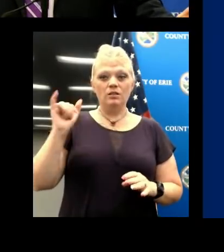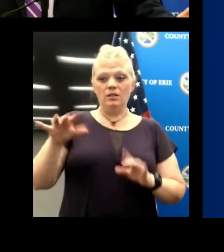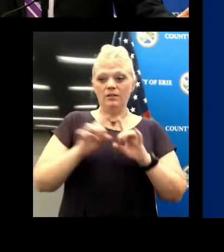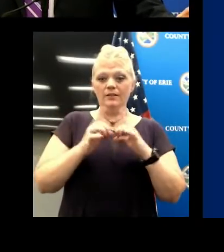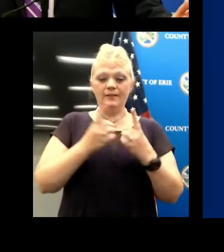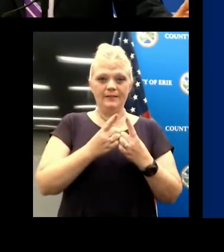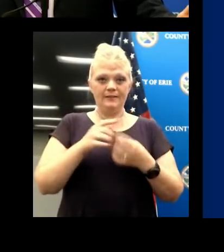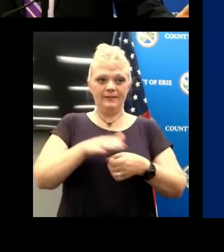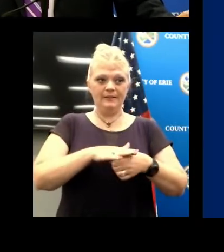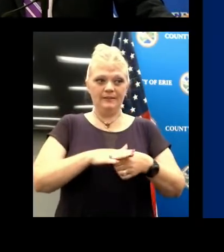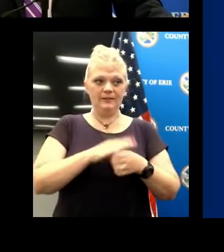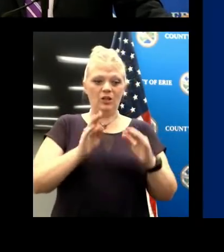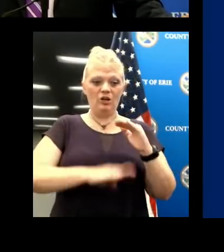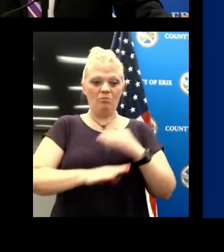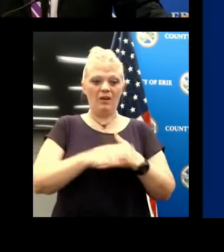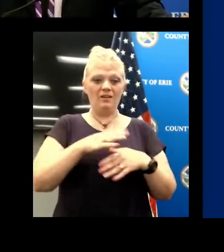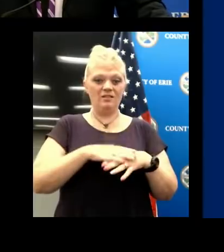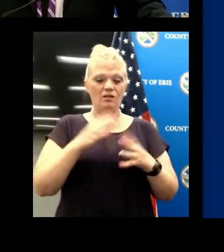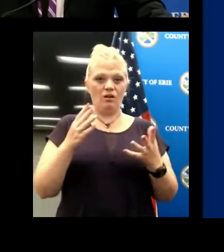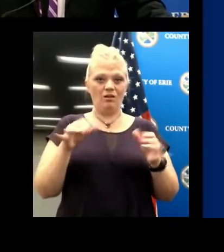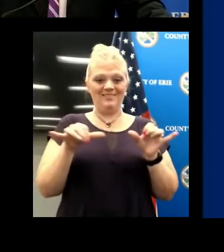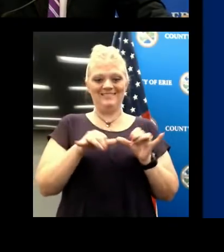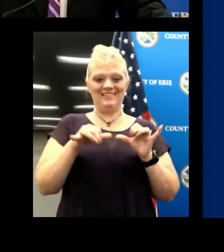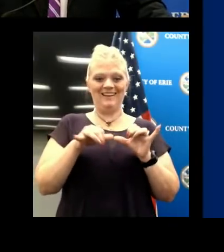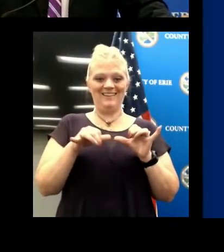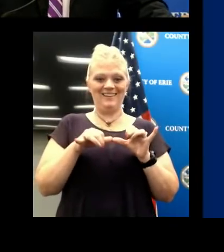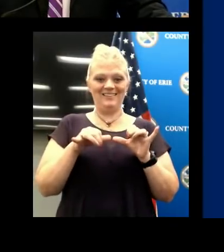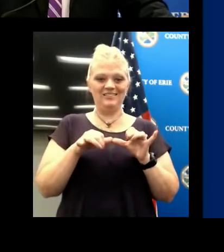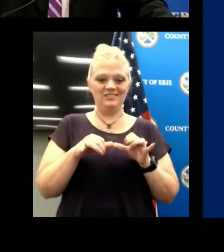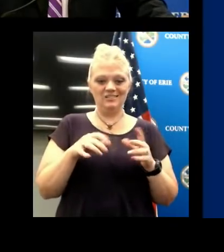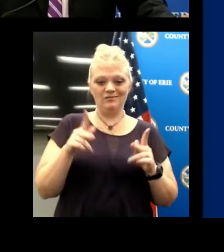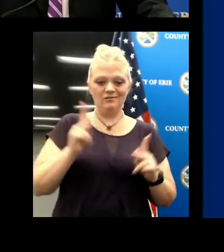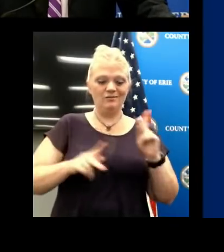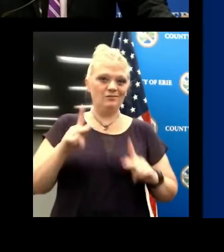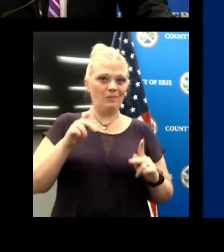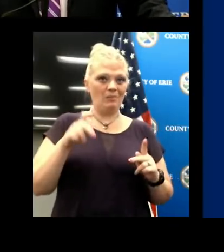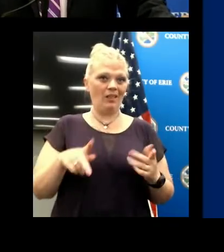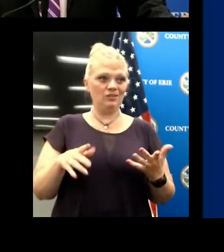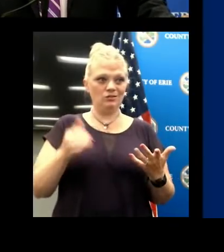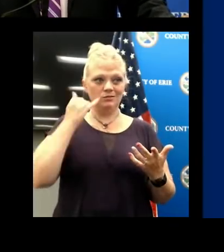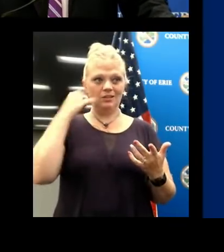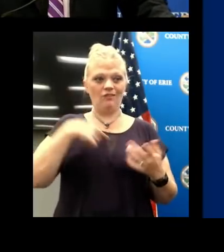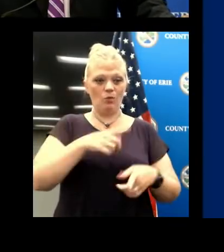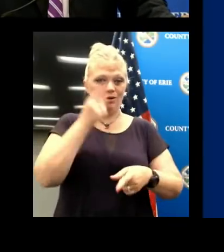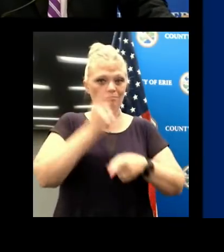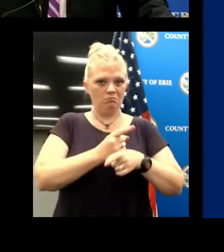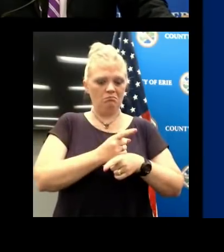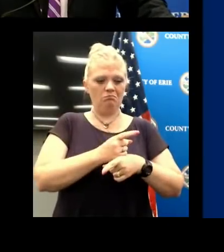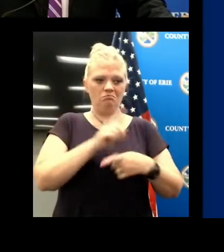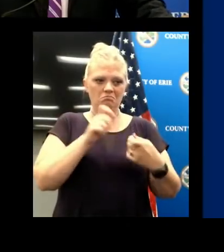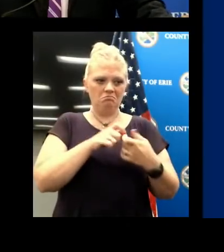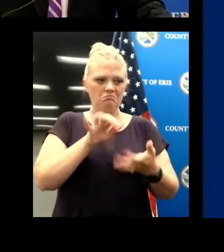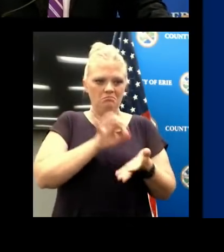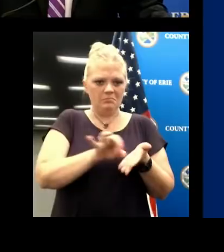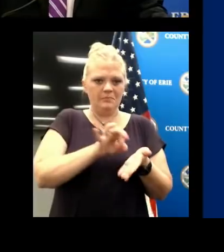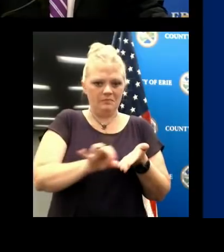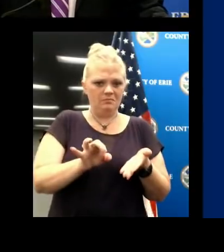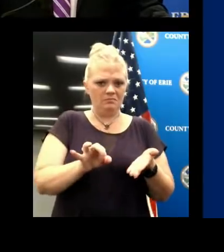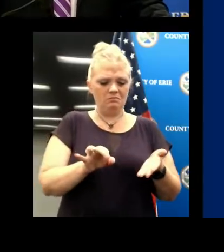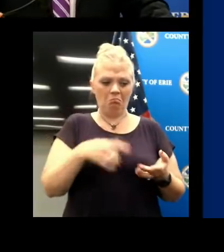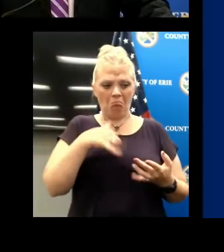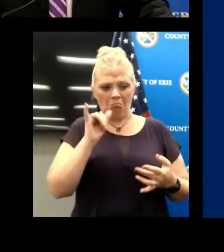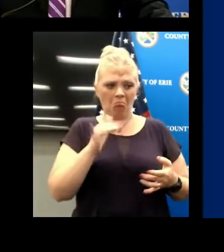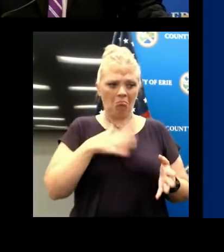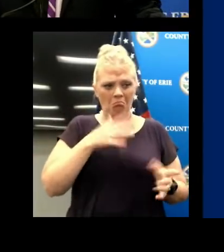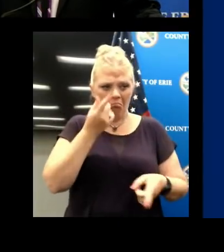districts, are based on the size of the population. So if we are accurately counted and we are where we think we are,